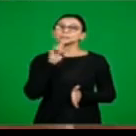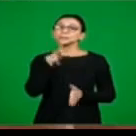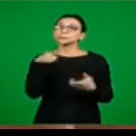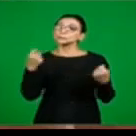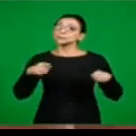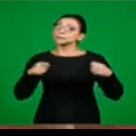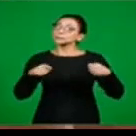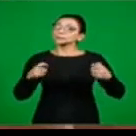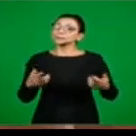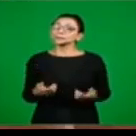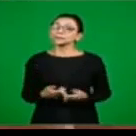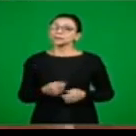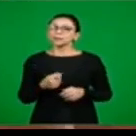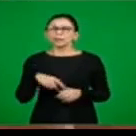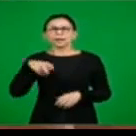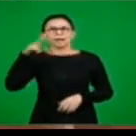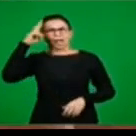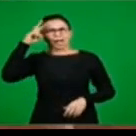way.